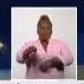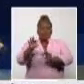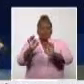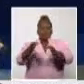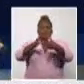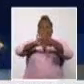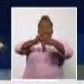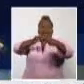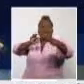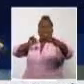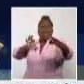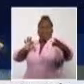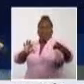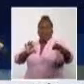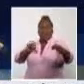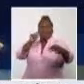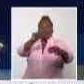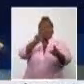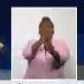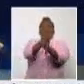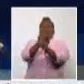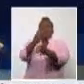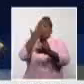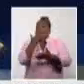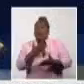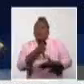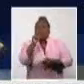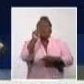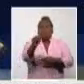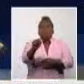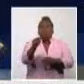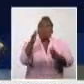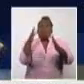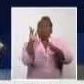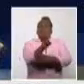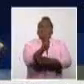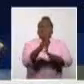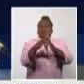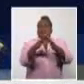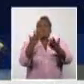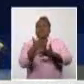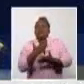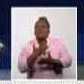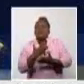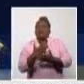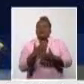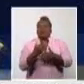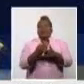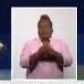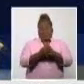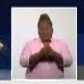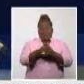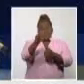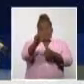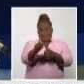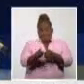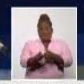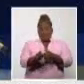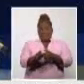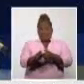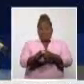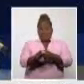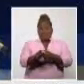And an important group of these people, practically all of them, are isolated. They are admitted to